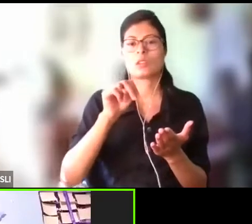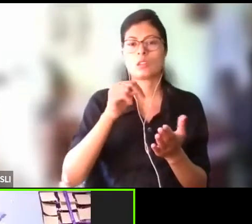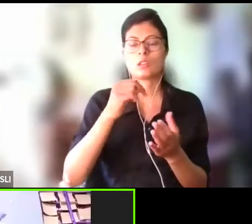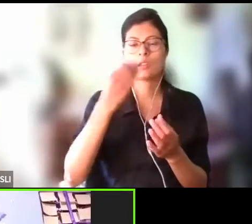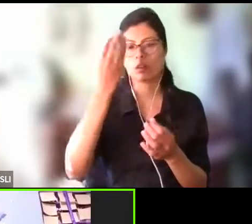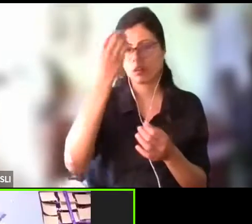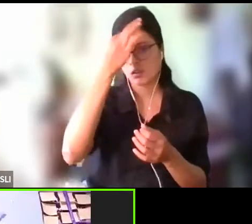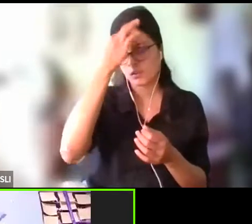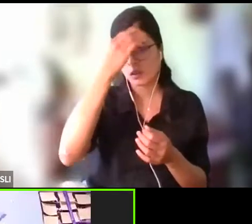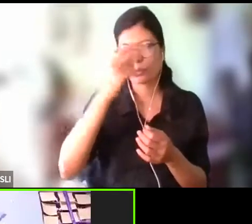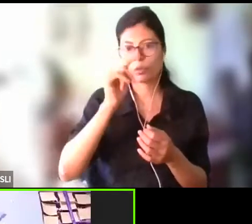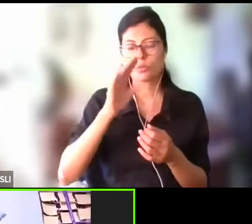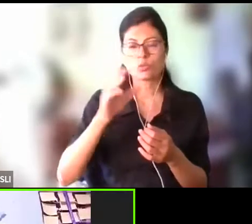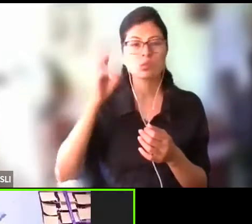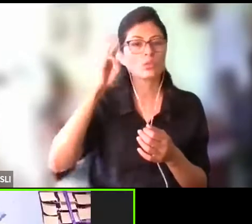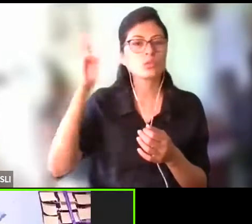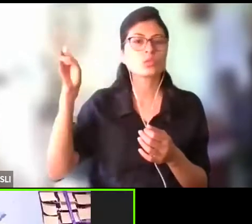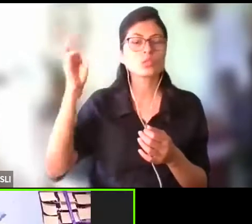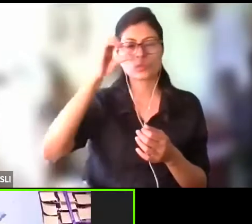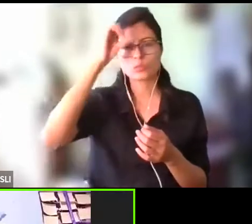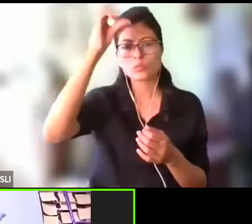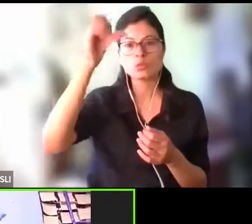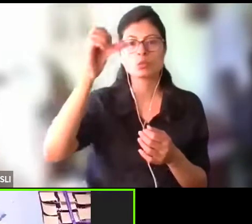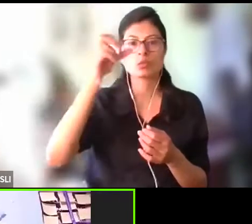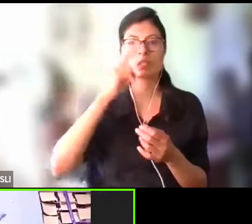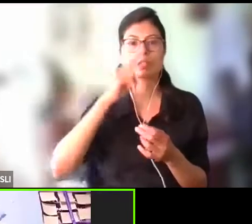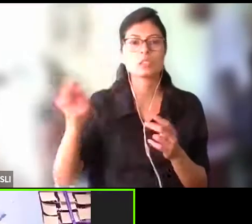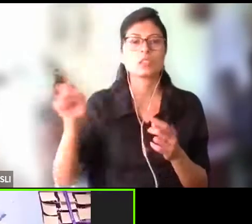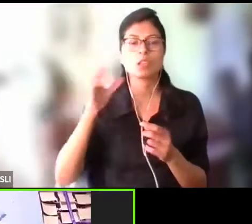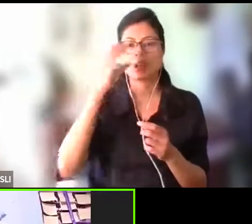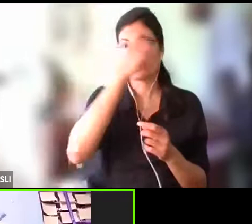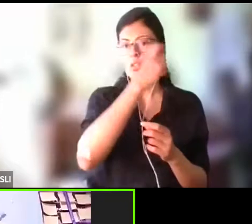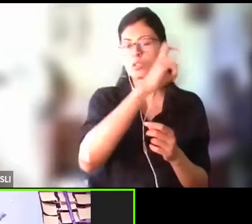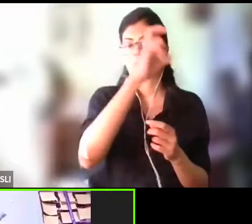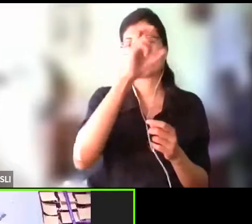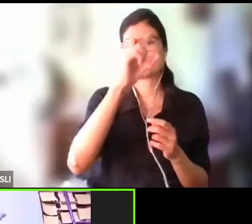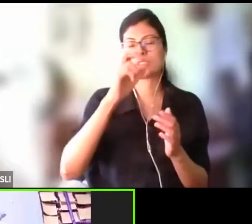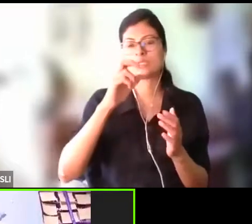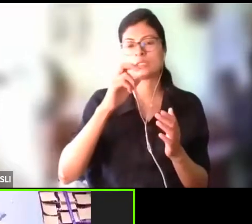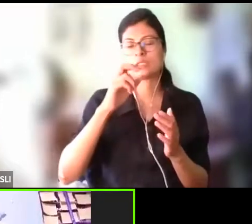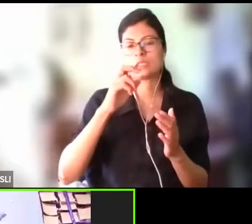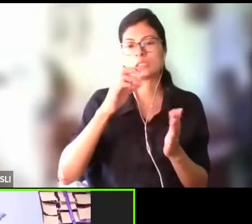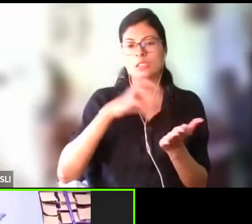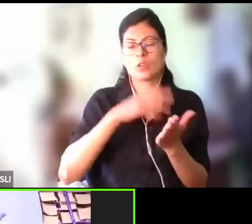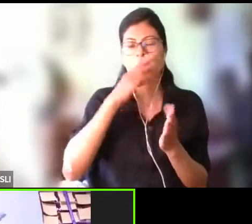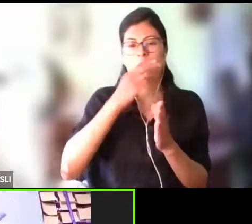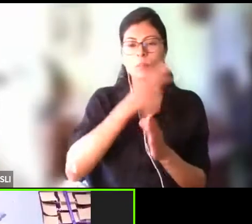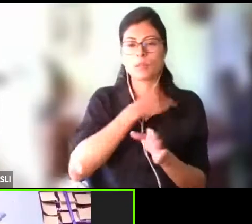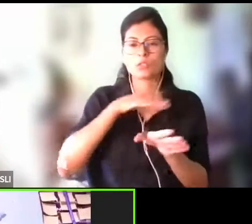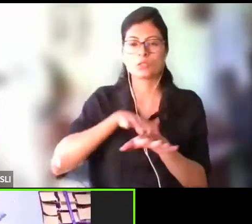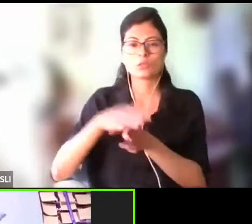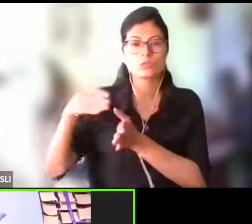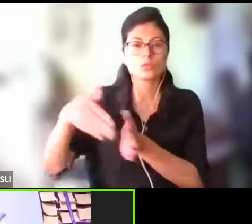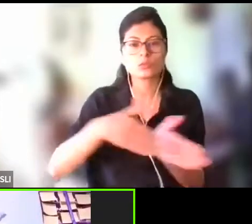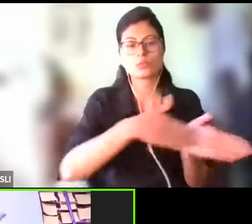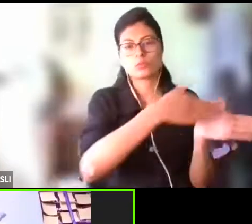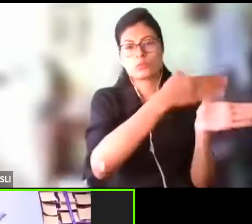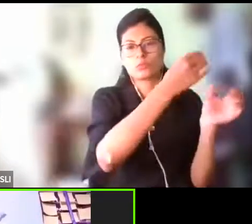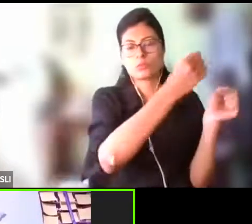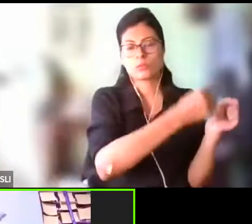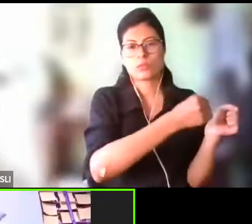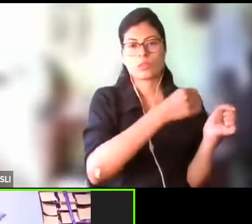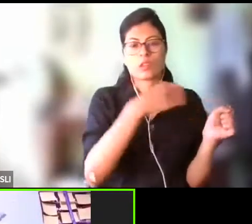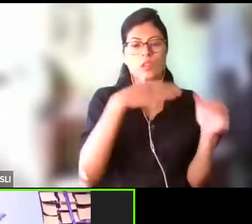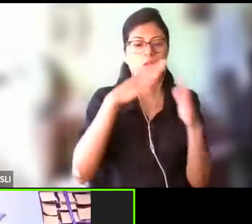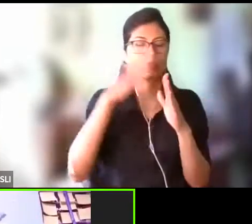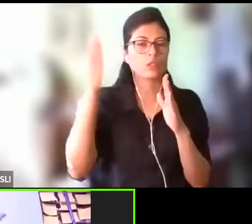Cameroon, where many people lost their houses as a result of the war, and they moved to Limbe. And because Mabeta New Layout,